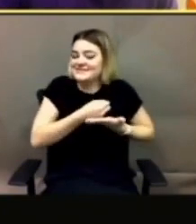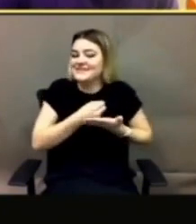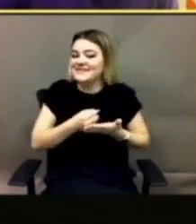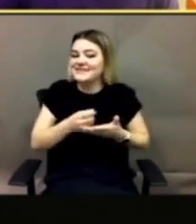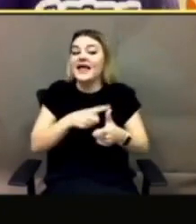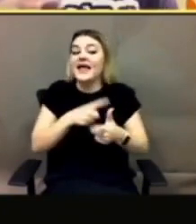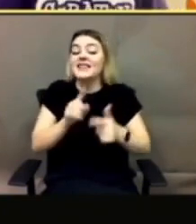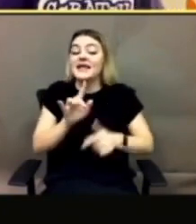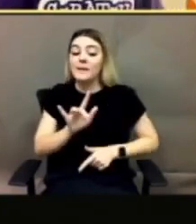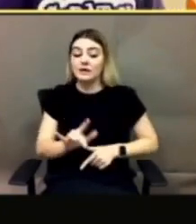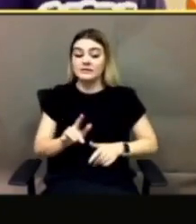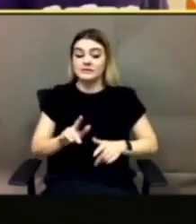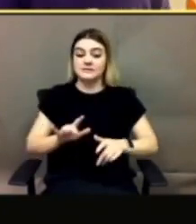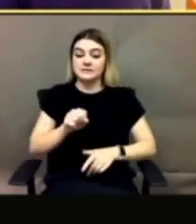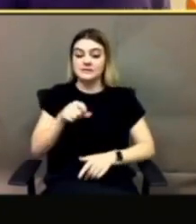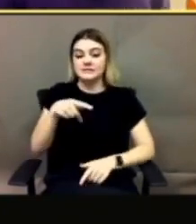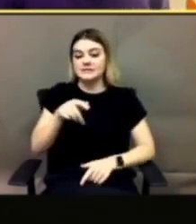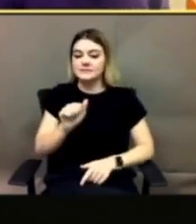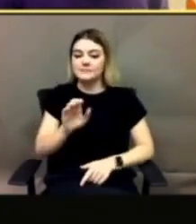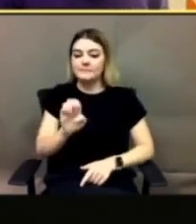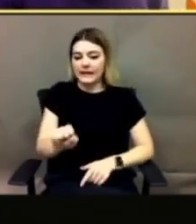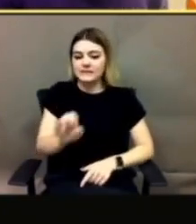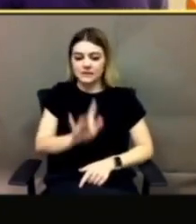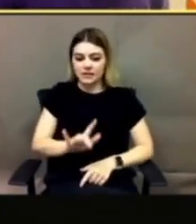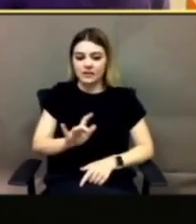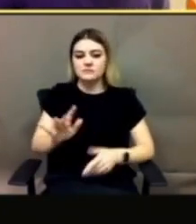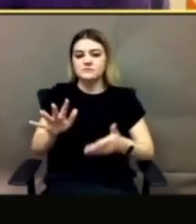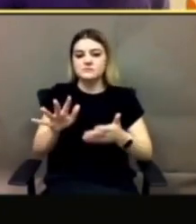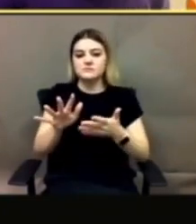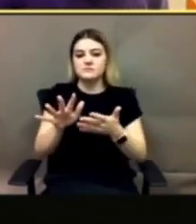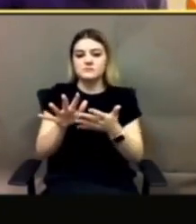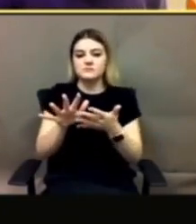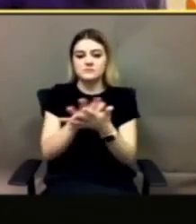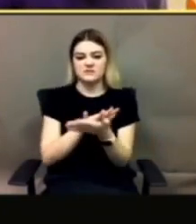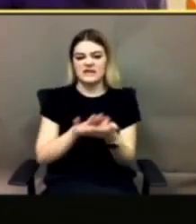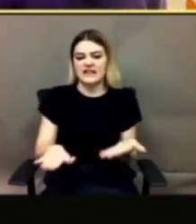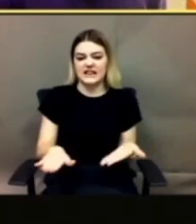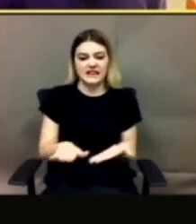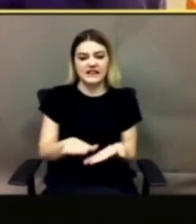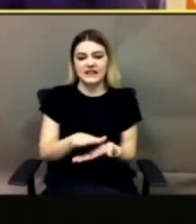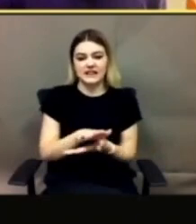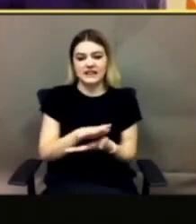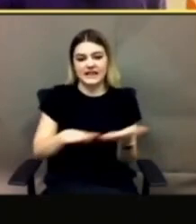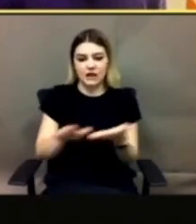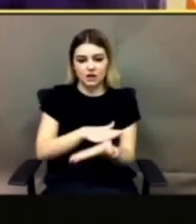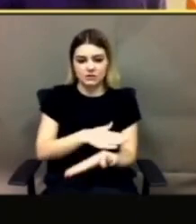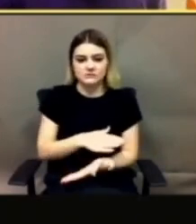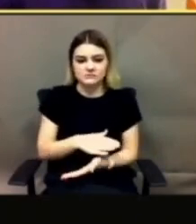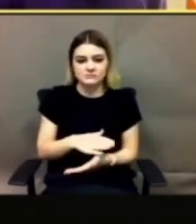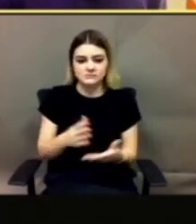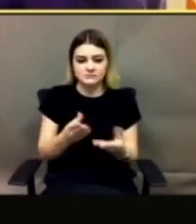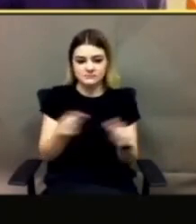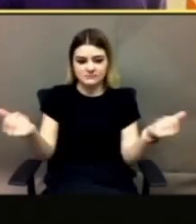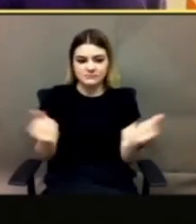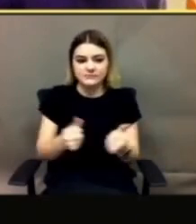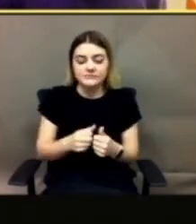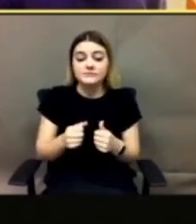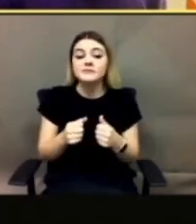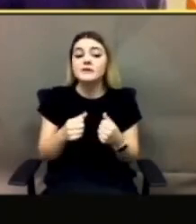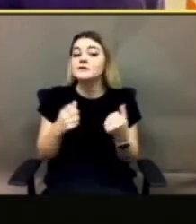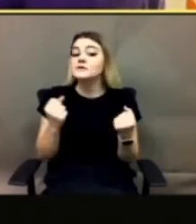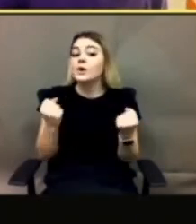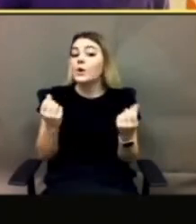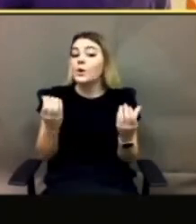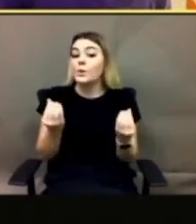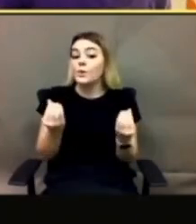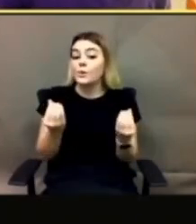space to clear it. So the question is, what can we make with Makey Makey using that?